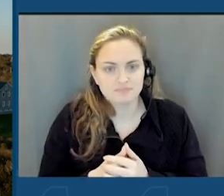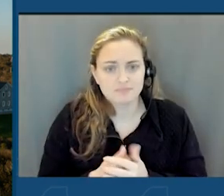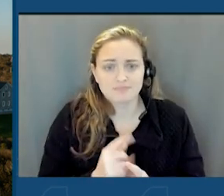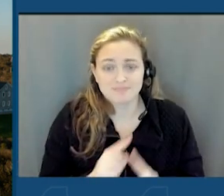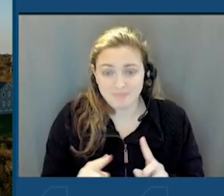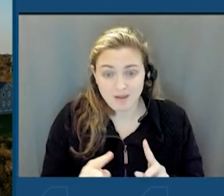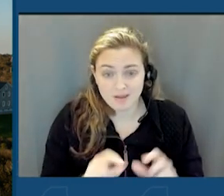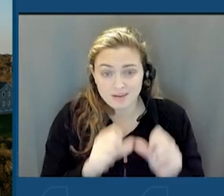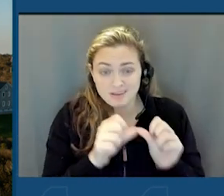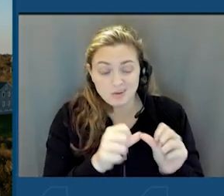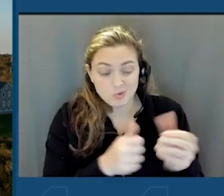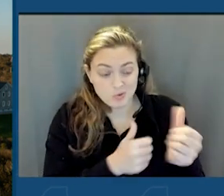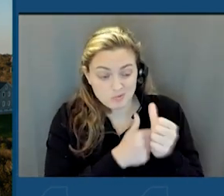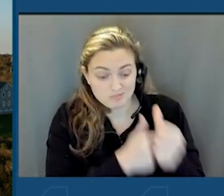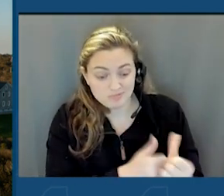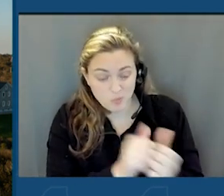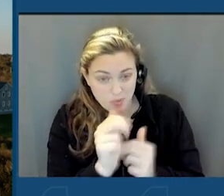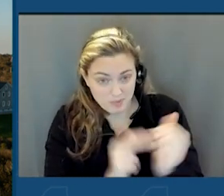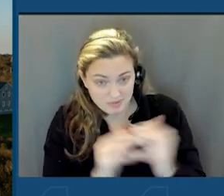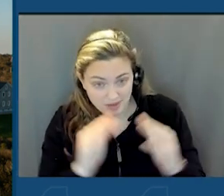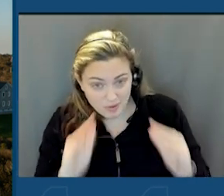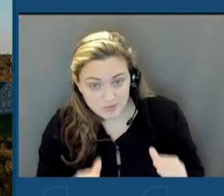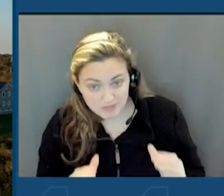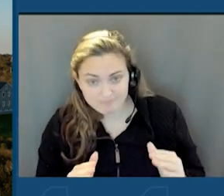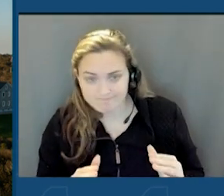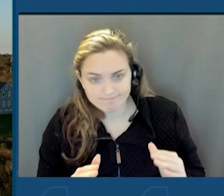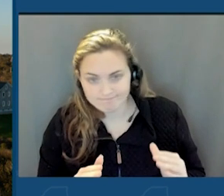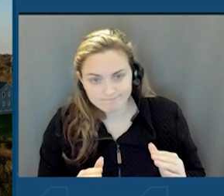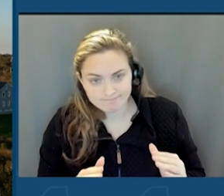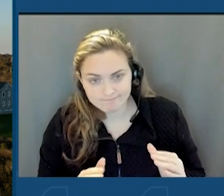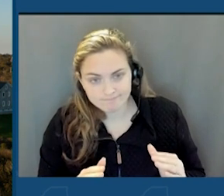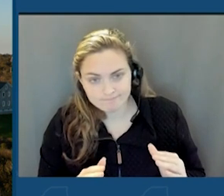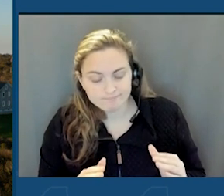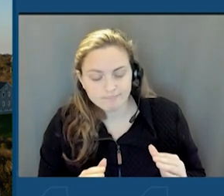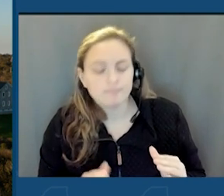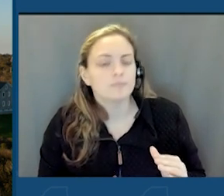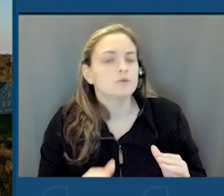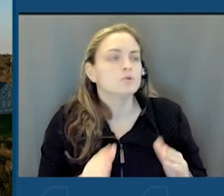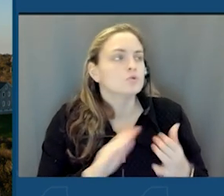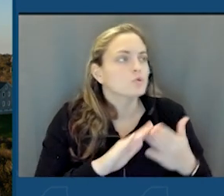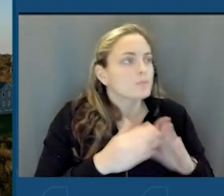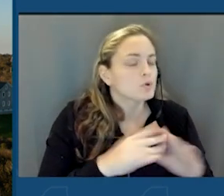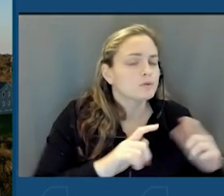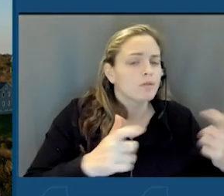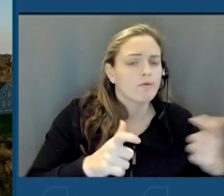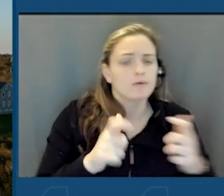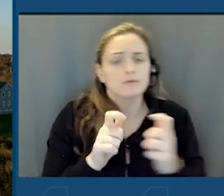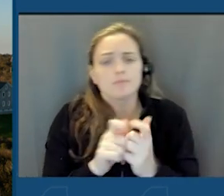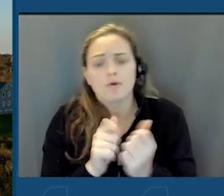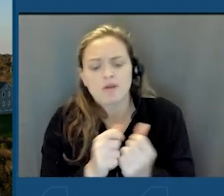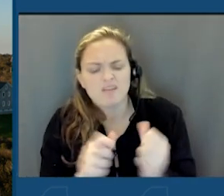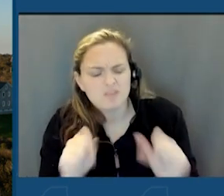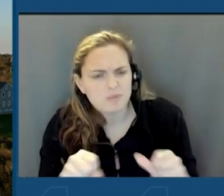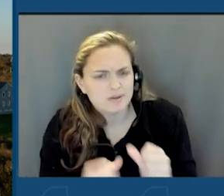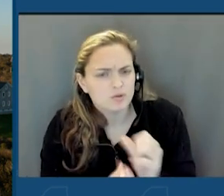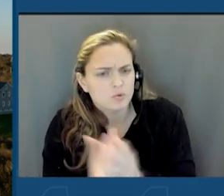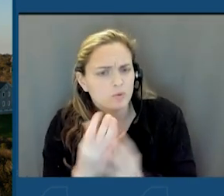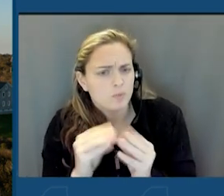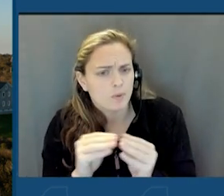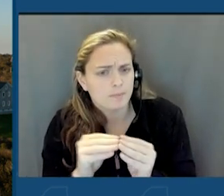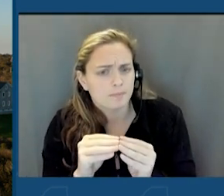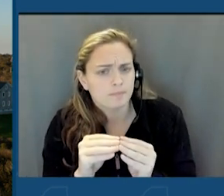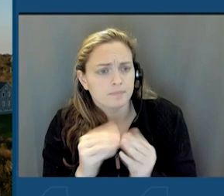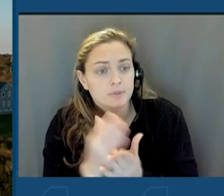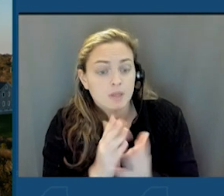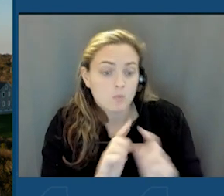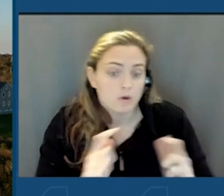kept pace with building the housing. And communities large and small all have a capacity to just grow a little bit more. Some want to grow